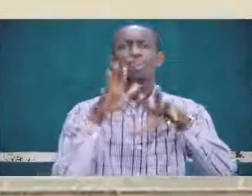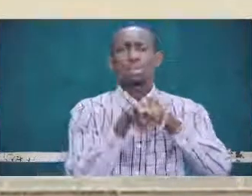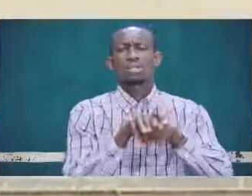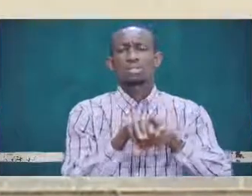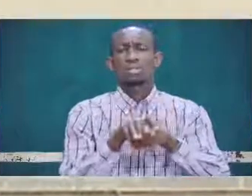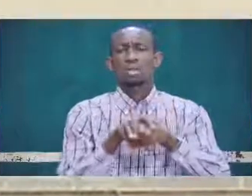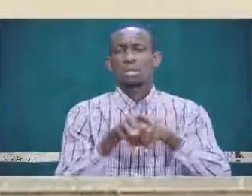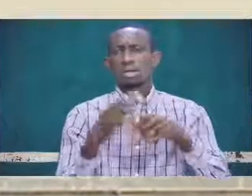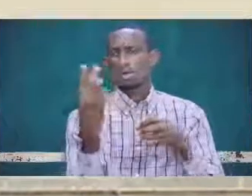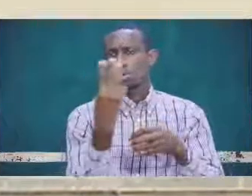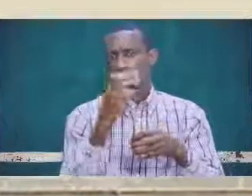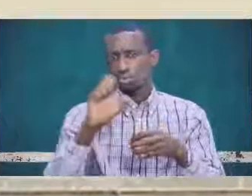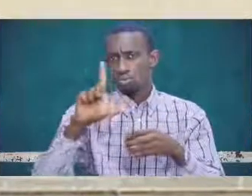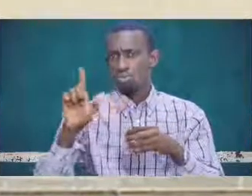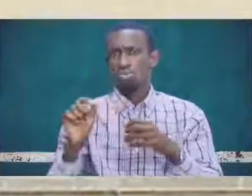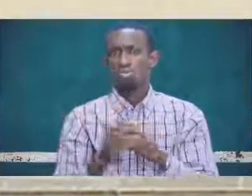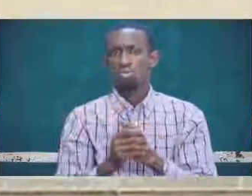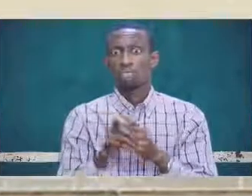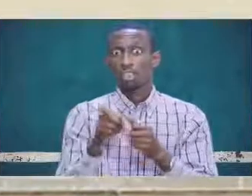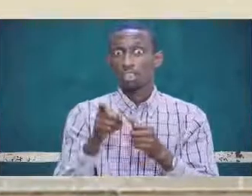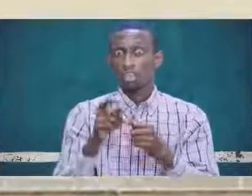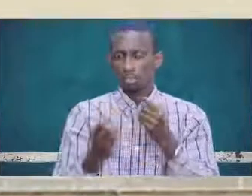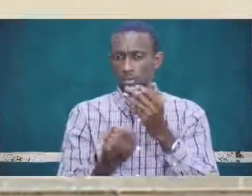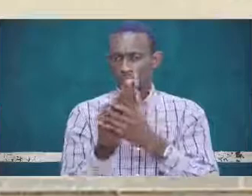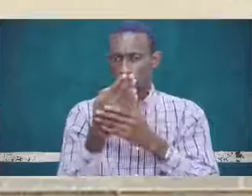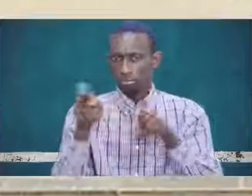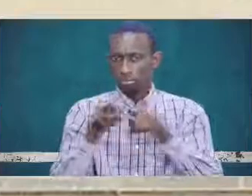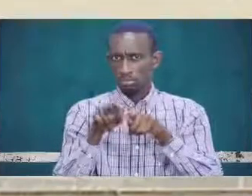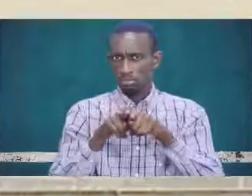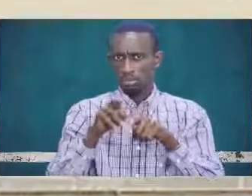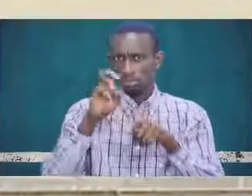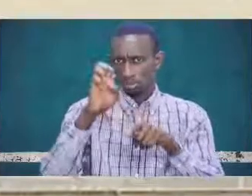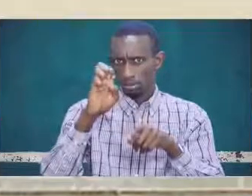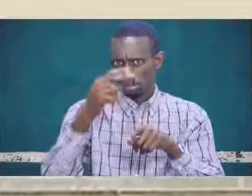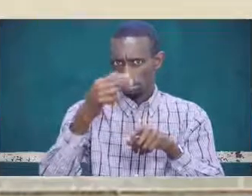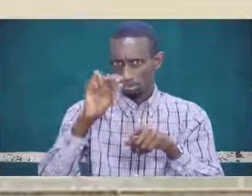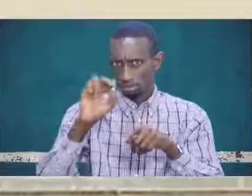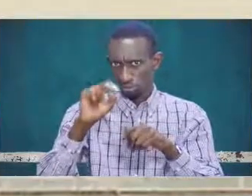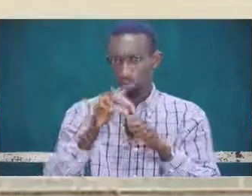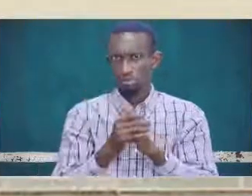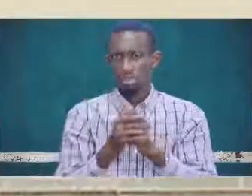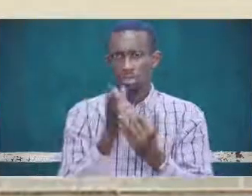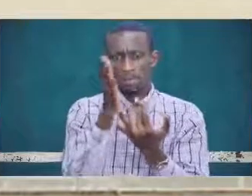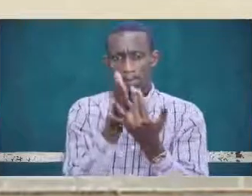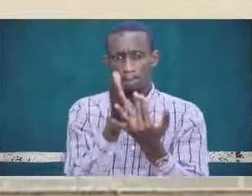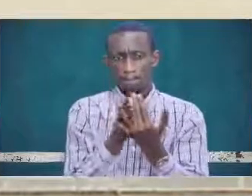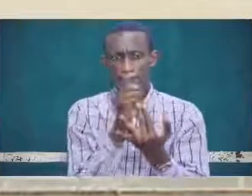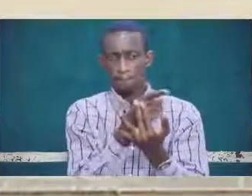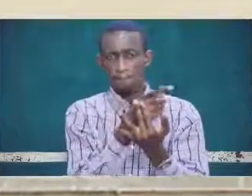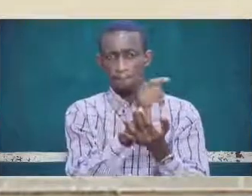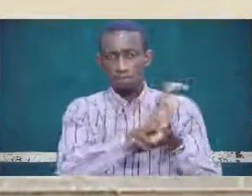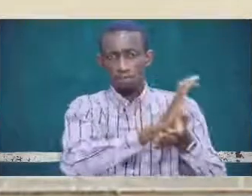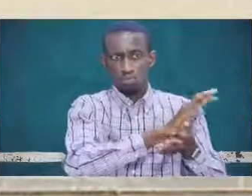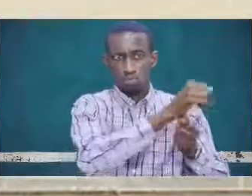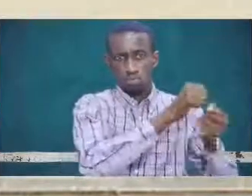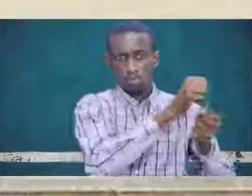you have to call epithelial cells, which releases mucus that form a shield between the stomach wall and the gastric juice. I can say it